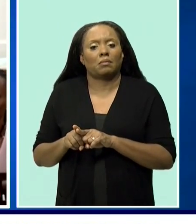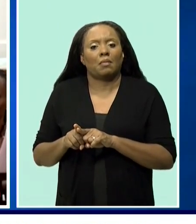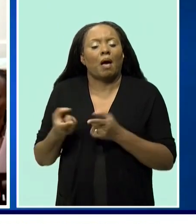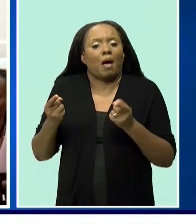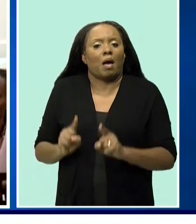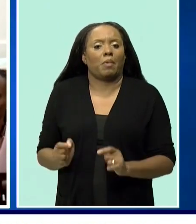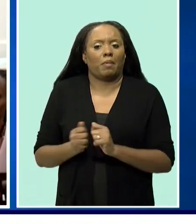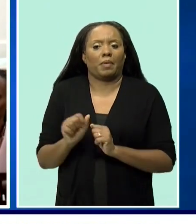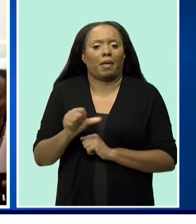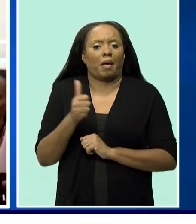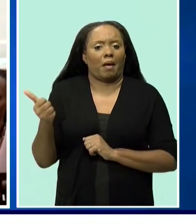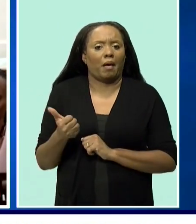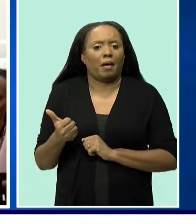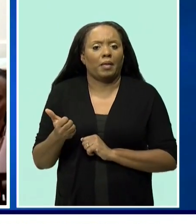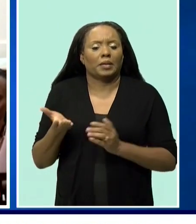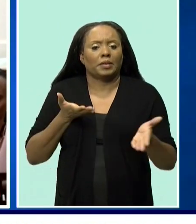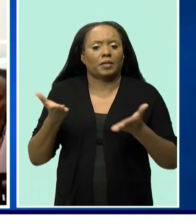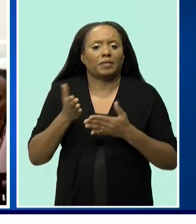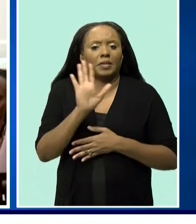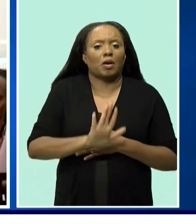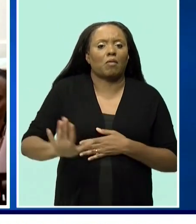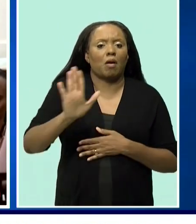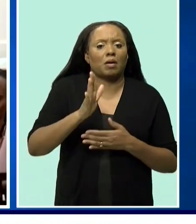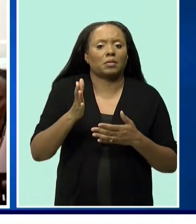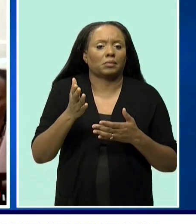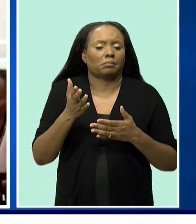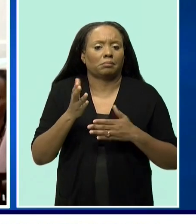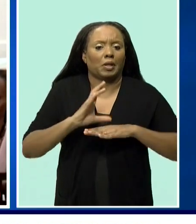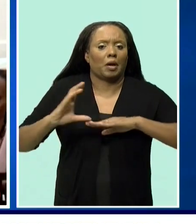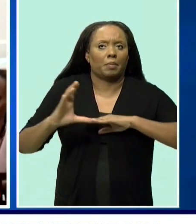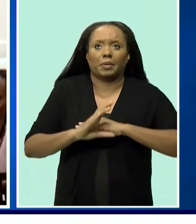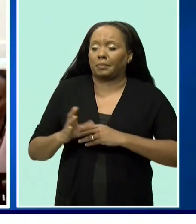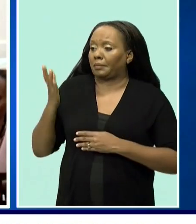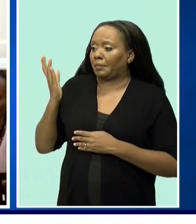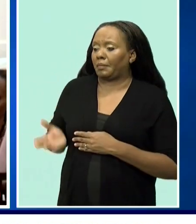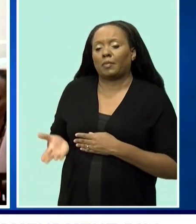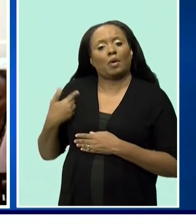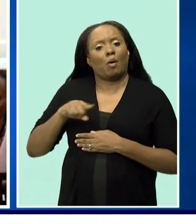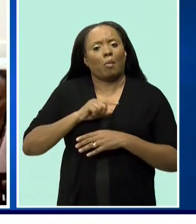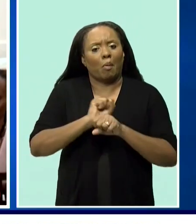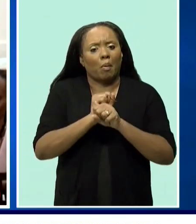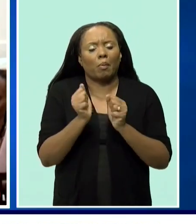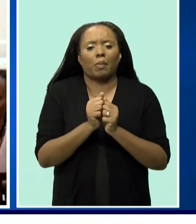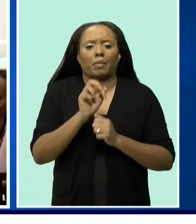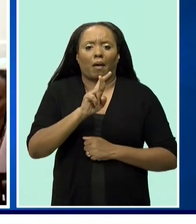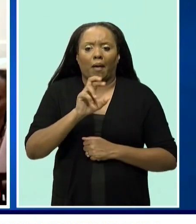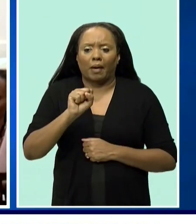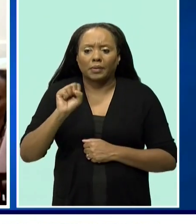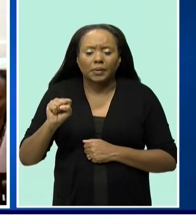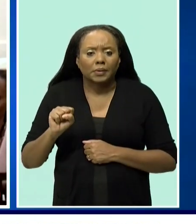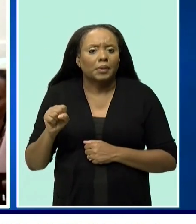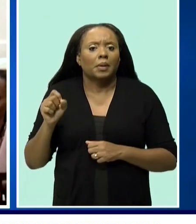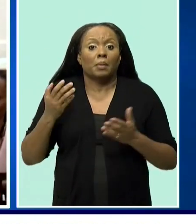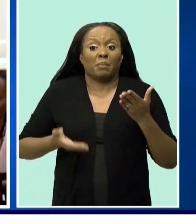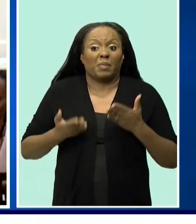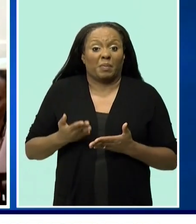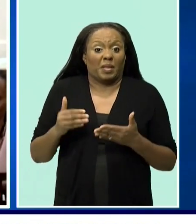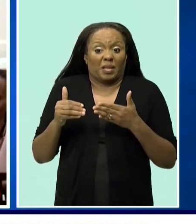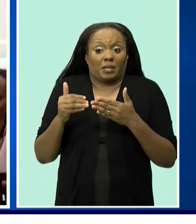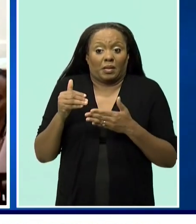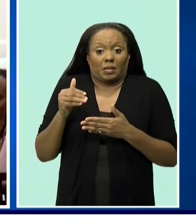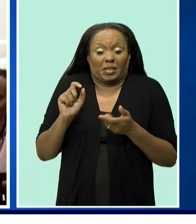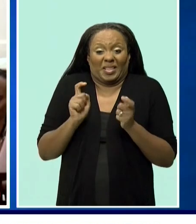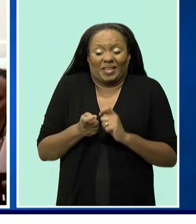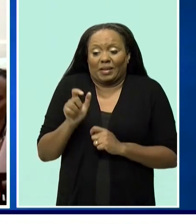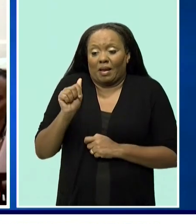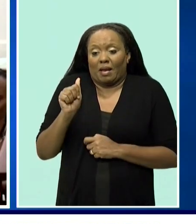certain emergencies, and maybe this is an opportunity for this type of legislation to go regional and